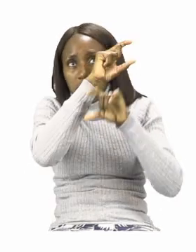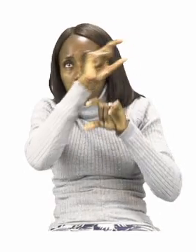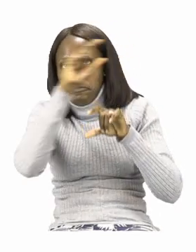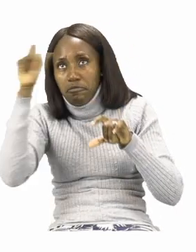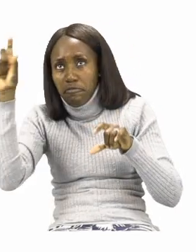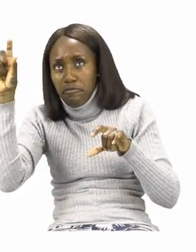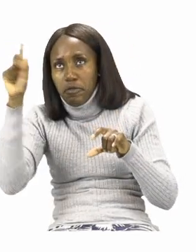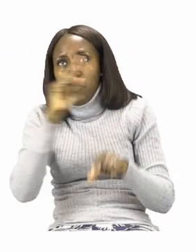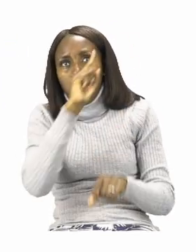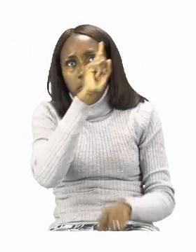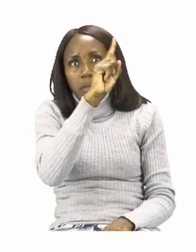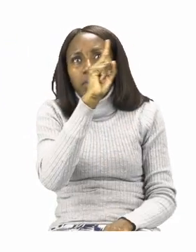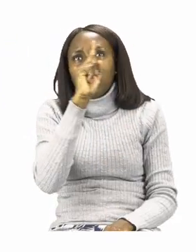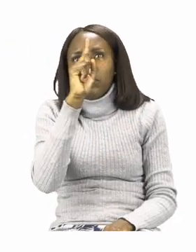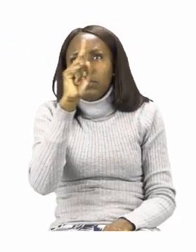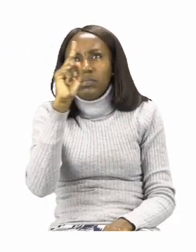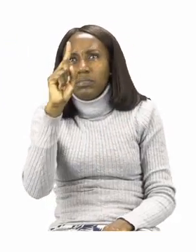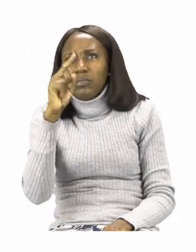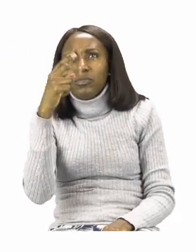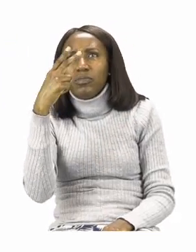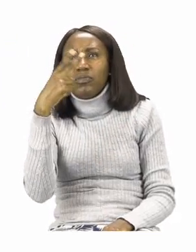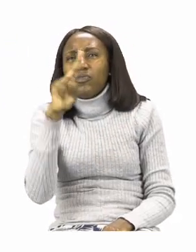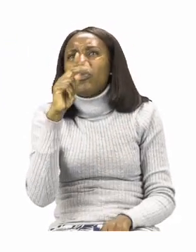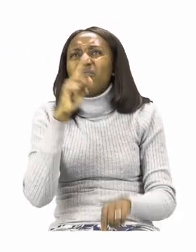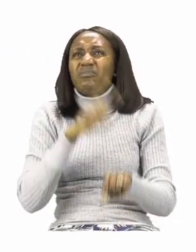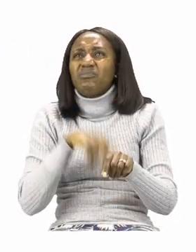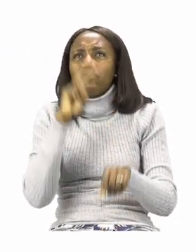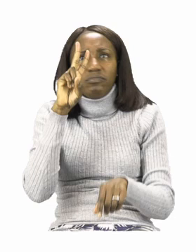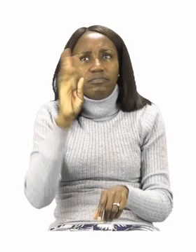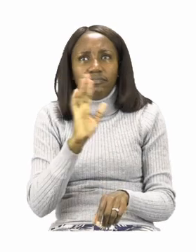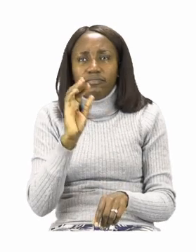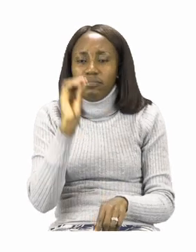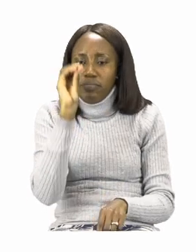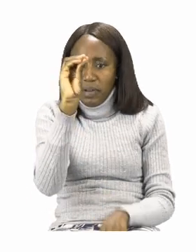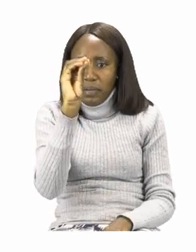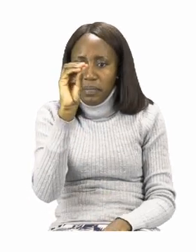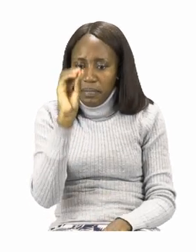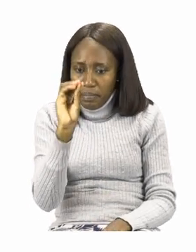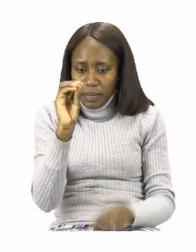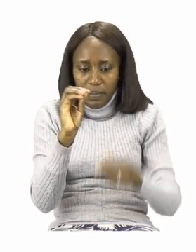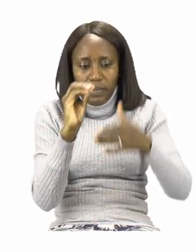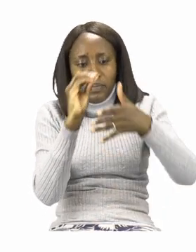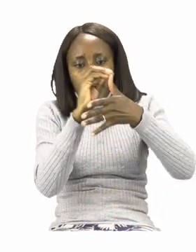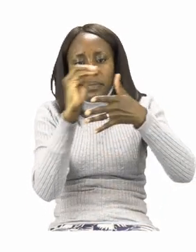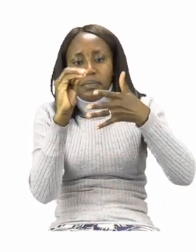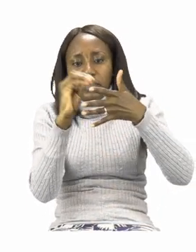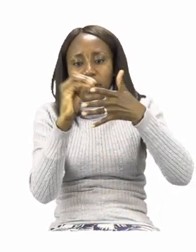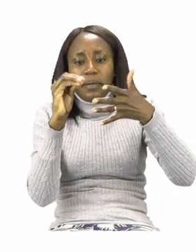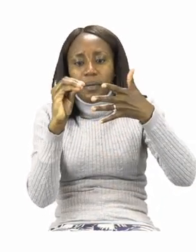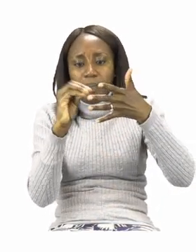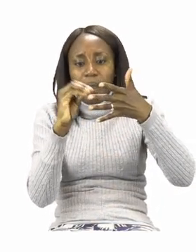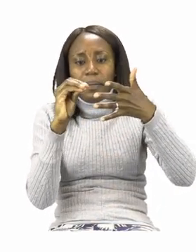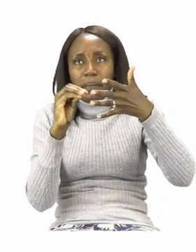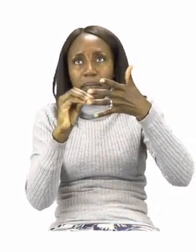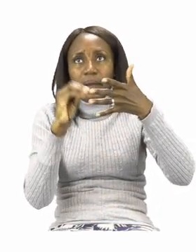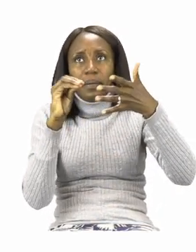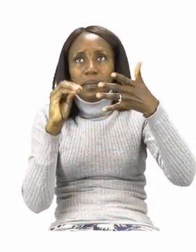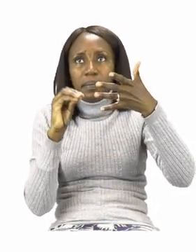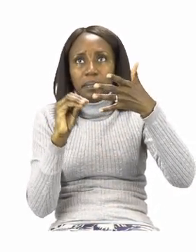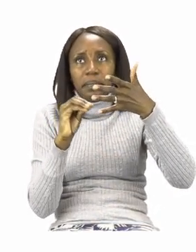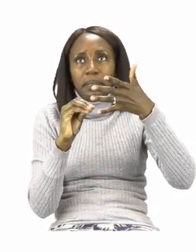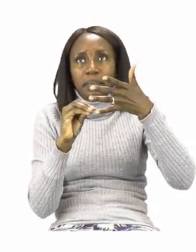contractions to complete the sentence. So you have to read the sentences